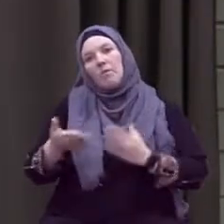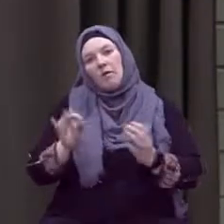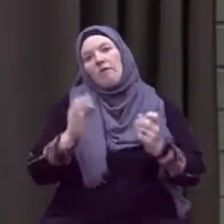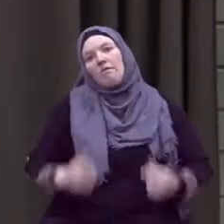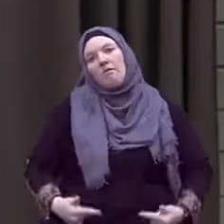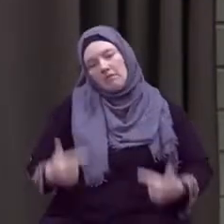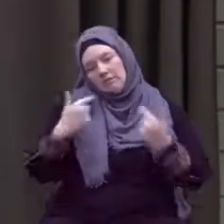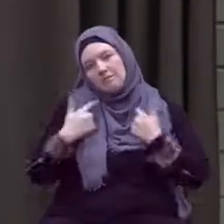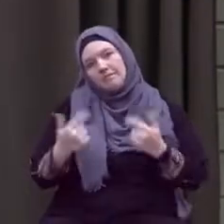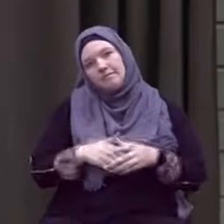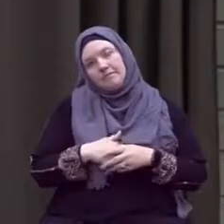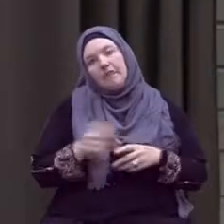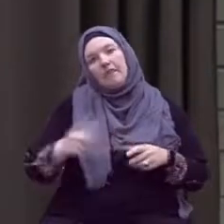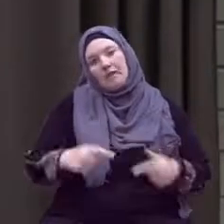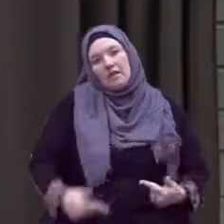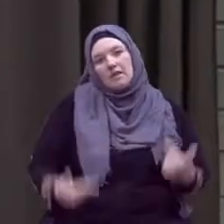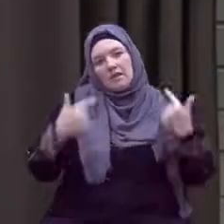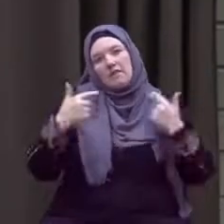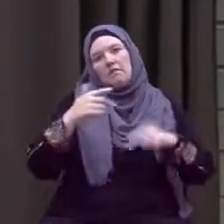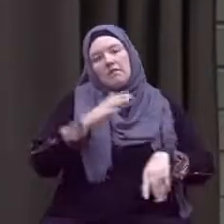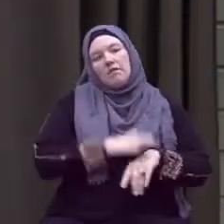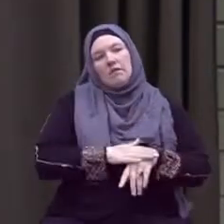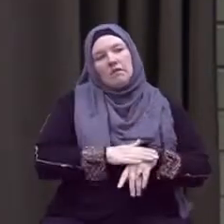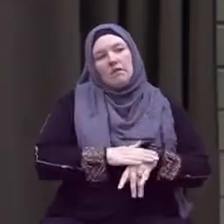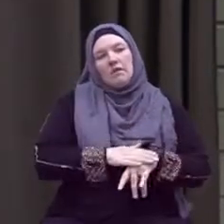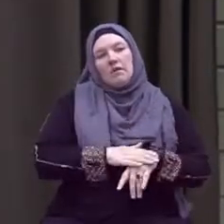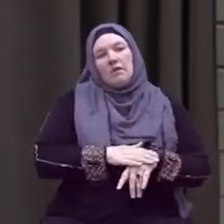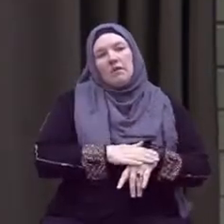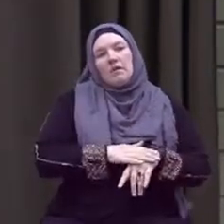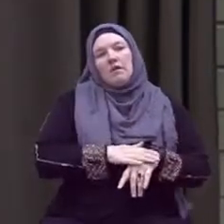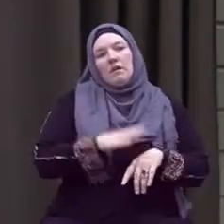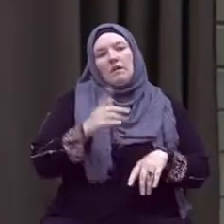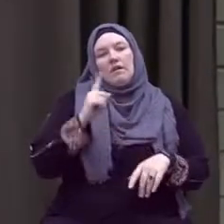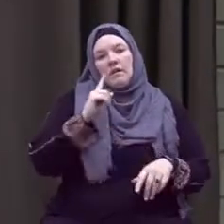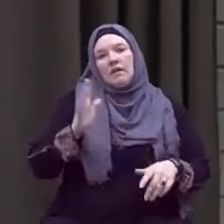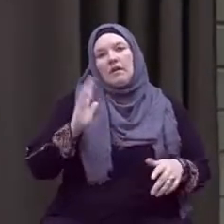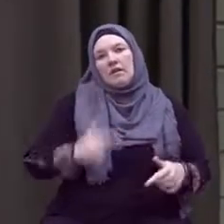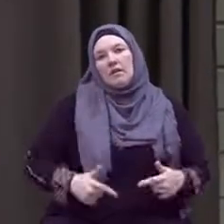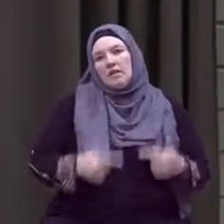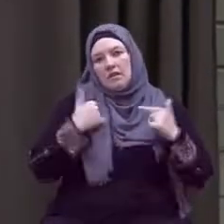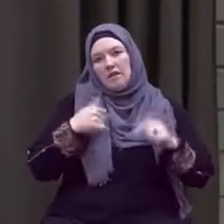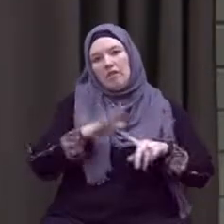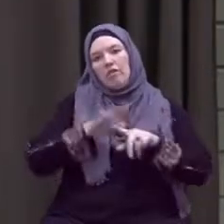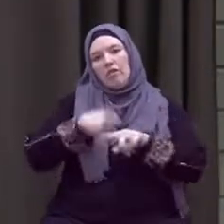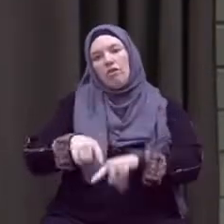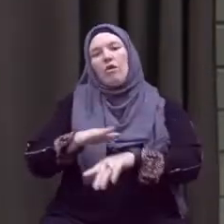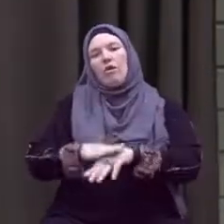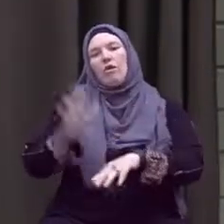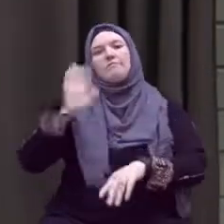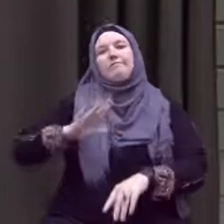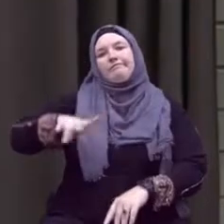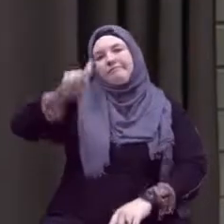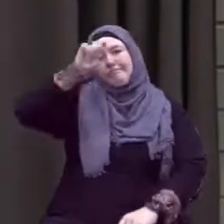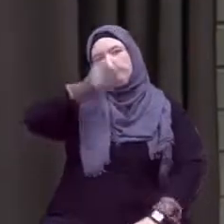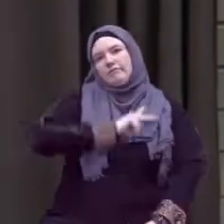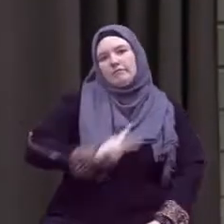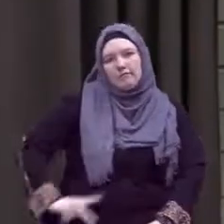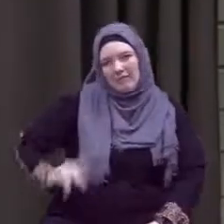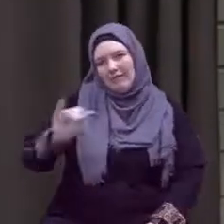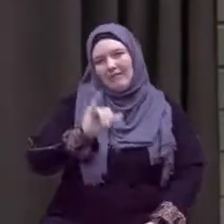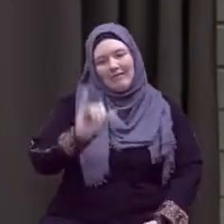life. They live on the crumbs of Pharaoh and his ilk and his elite